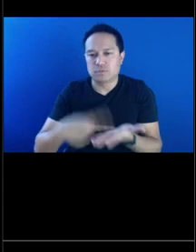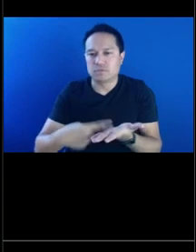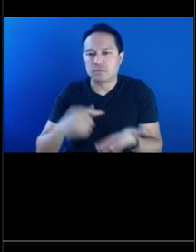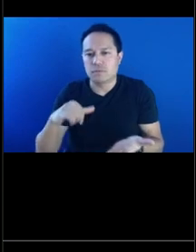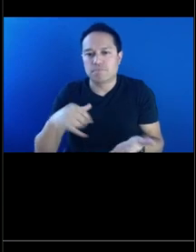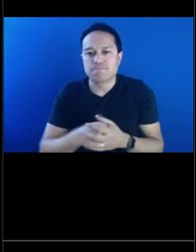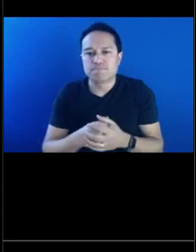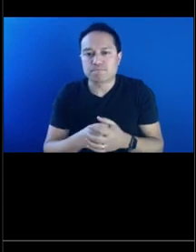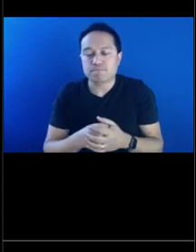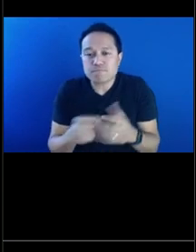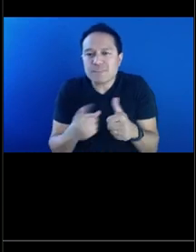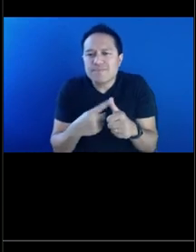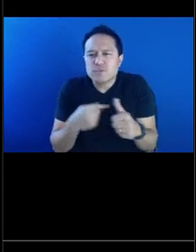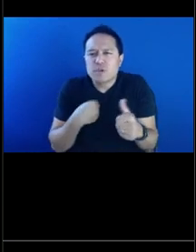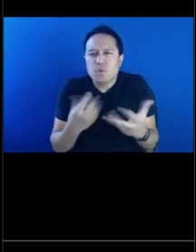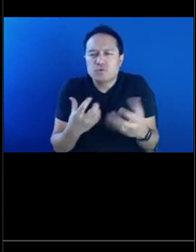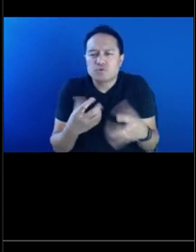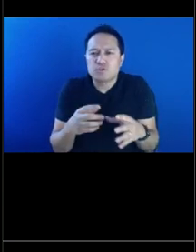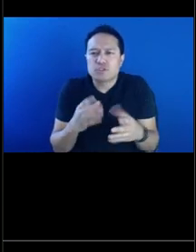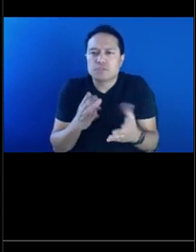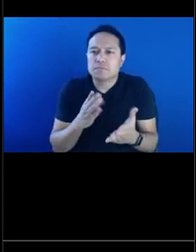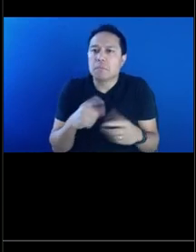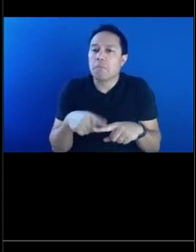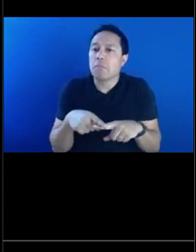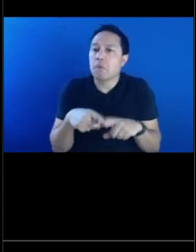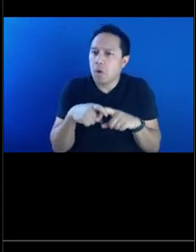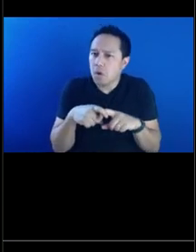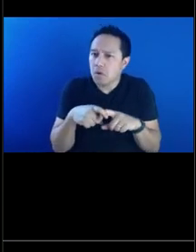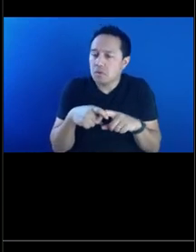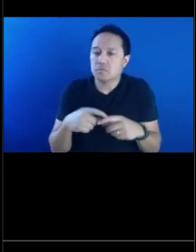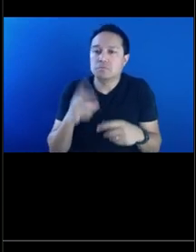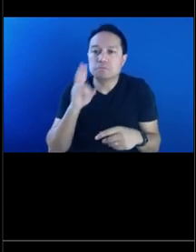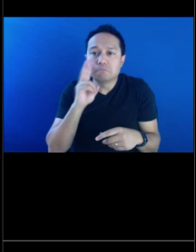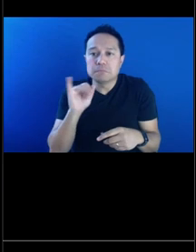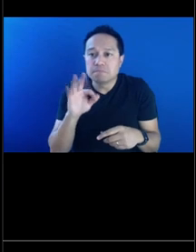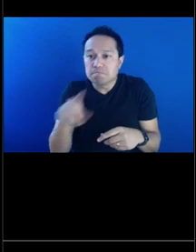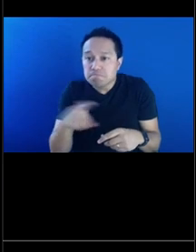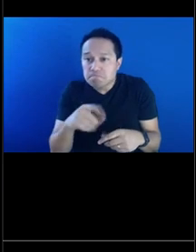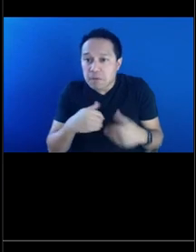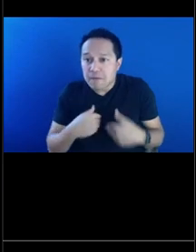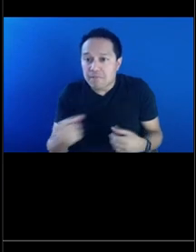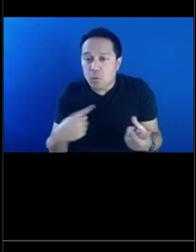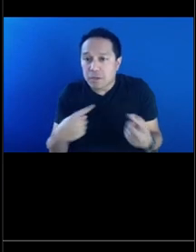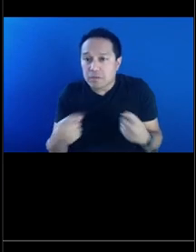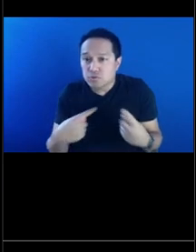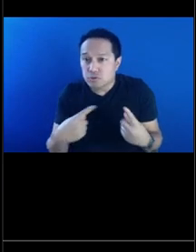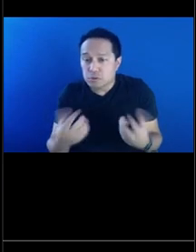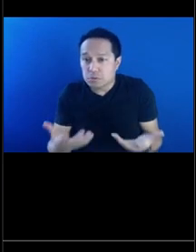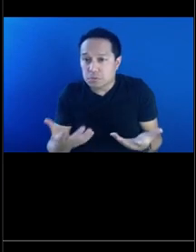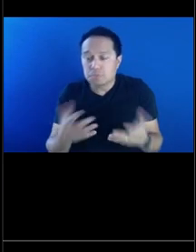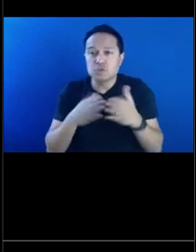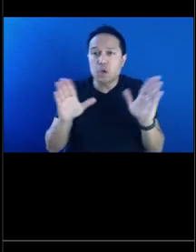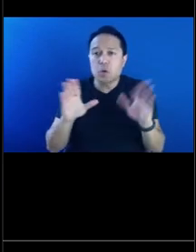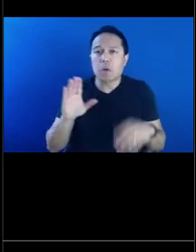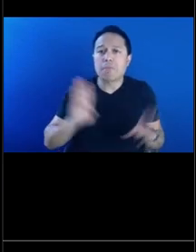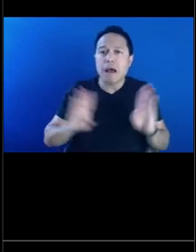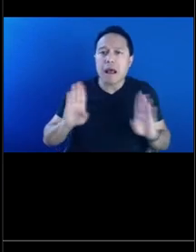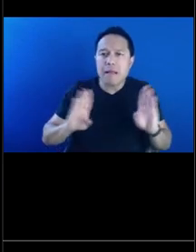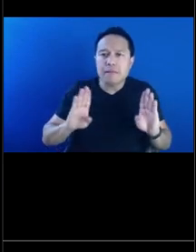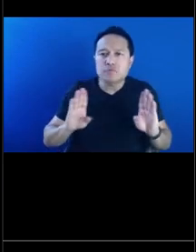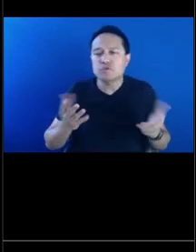first, why don't we pause and see if you guys have any questions about just sort of the general biology and status of the monk